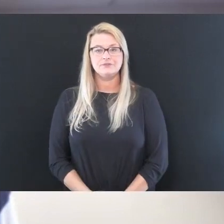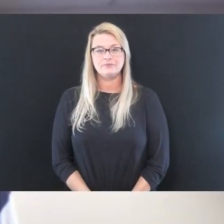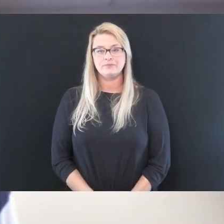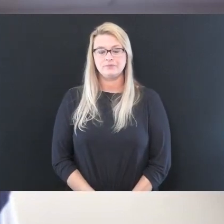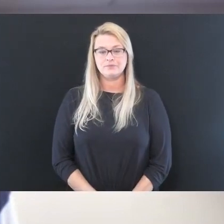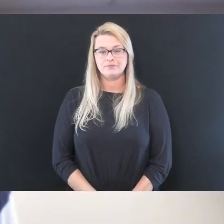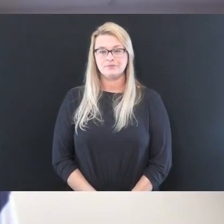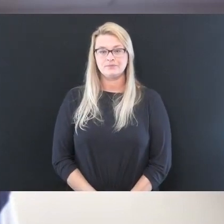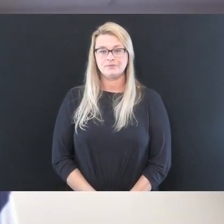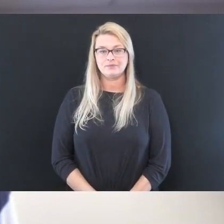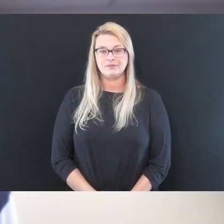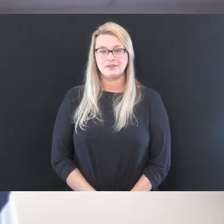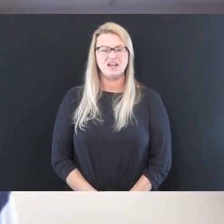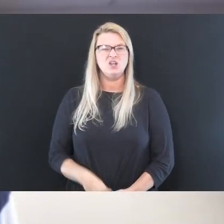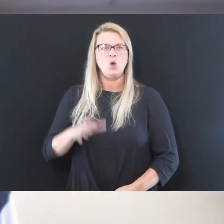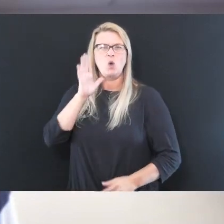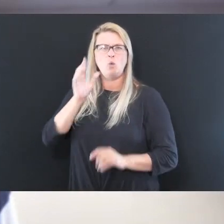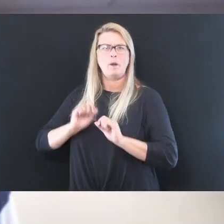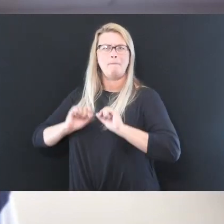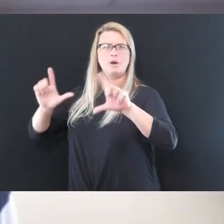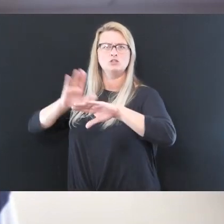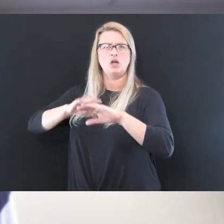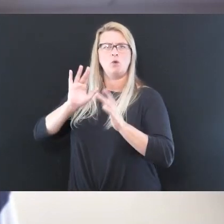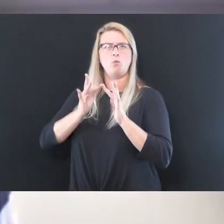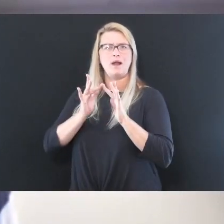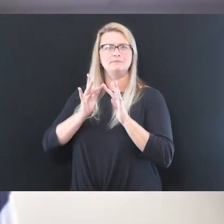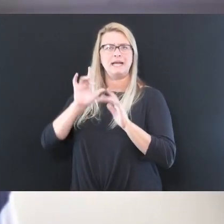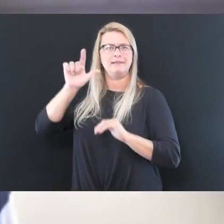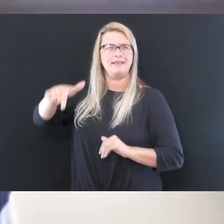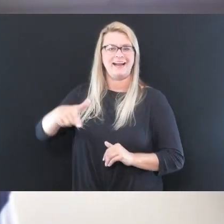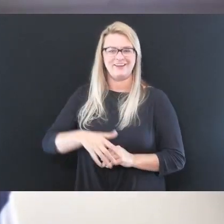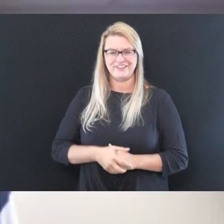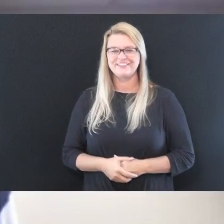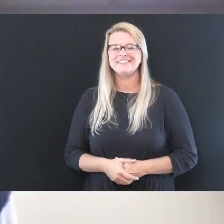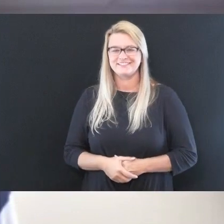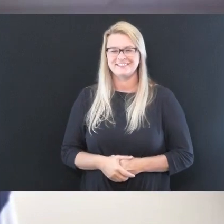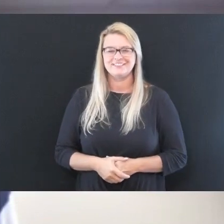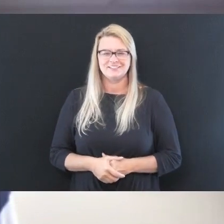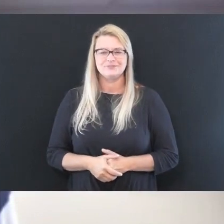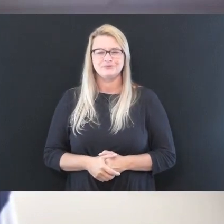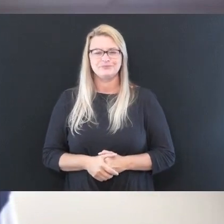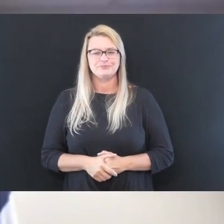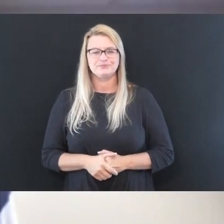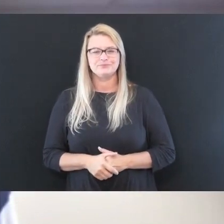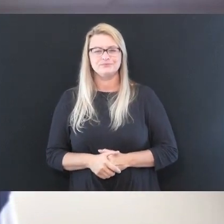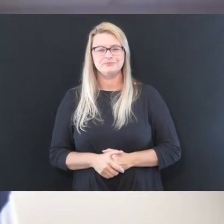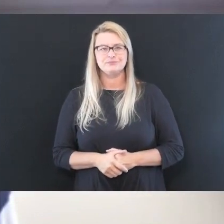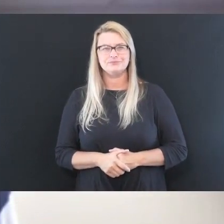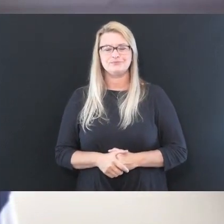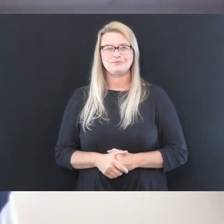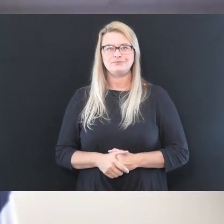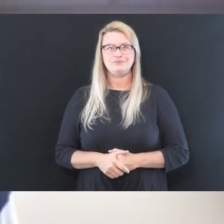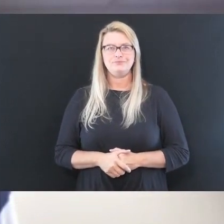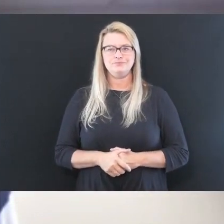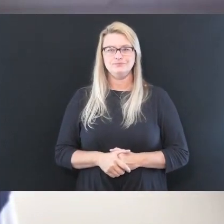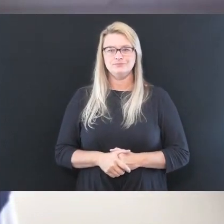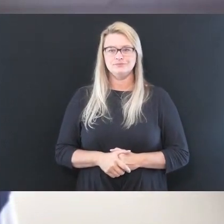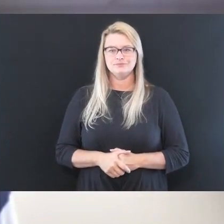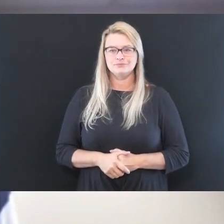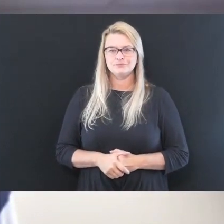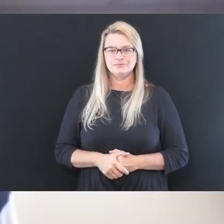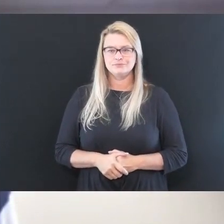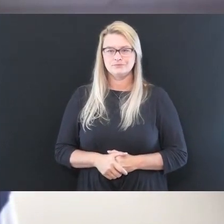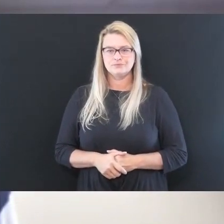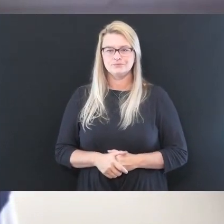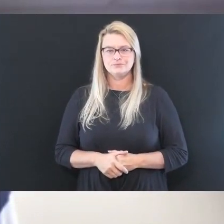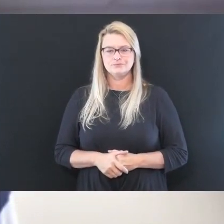I don't have it, but we'll put it on our website, General. We'll get it up on the website for those who need it. And then the last thing I would